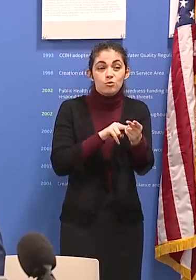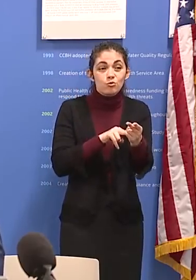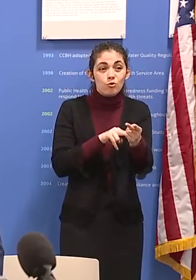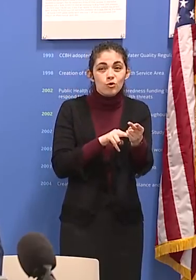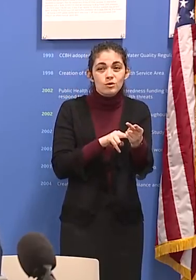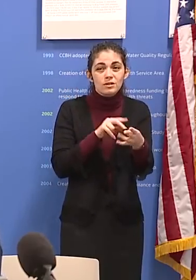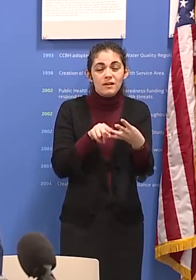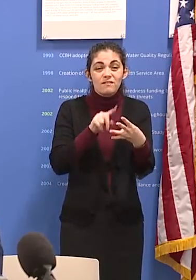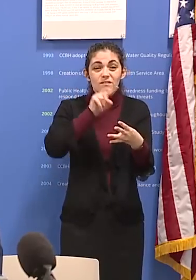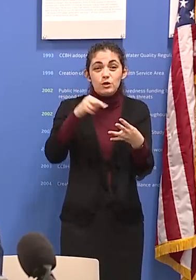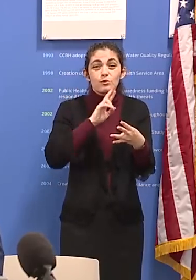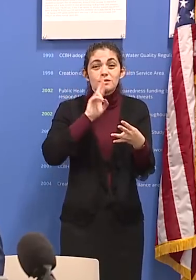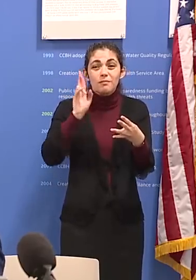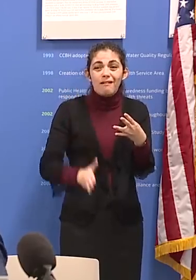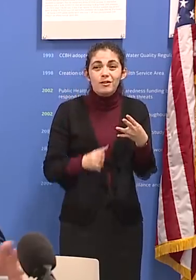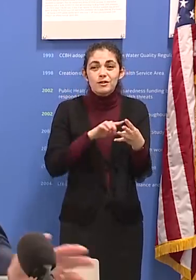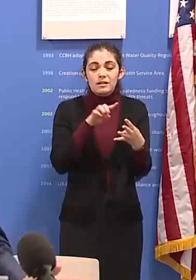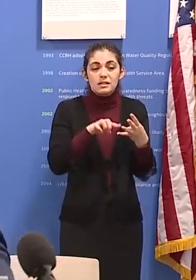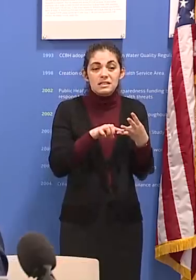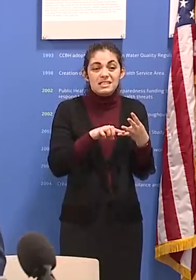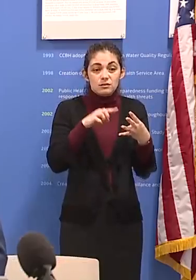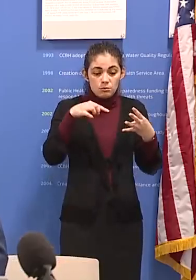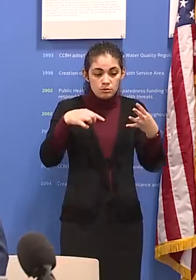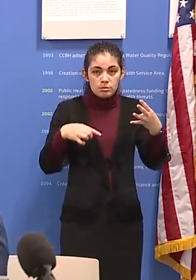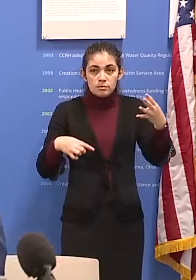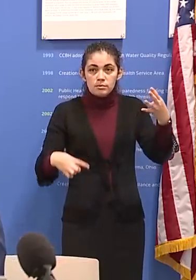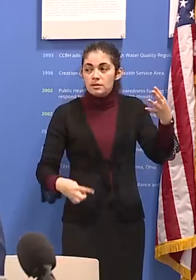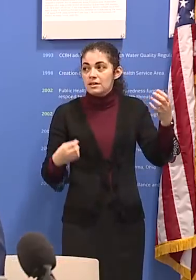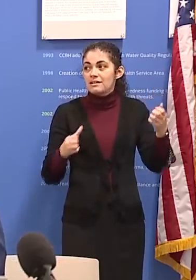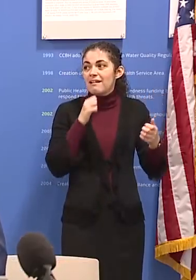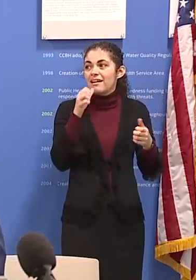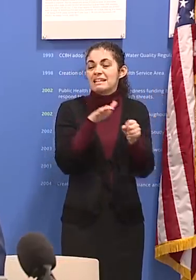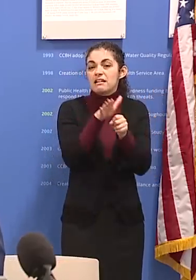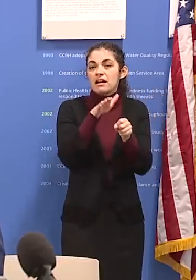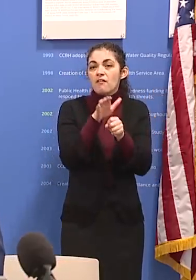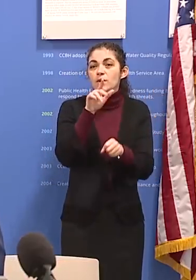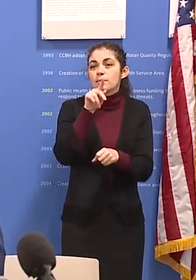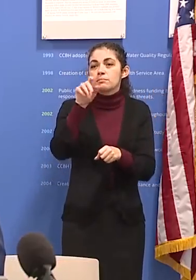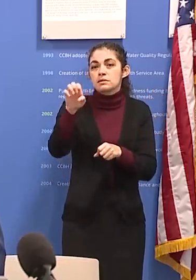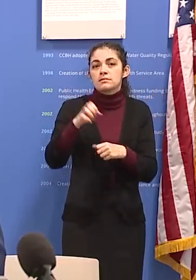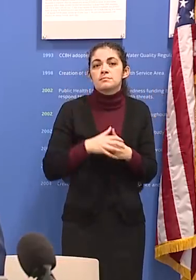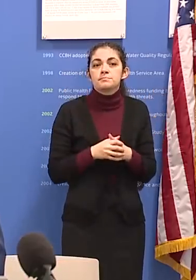nurses, first responders. I mean, across the board, there's just not enough.